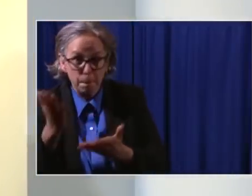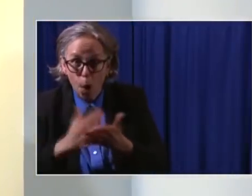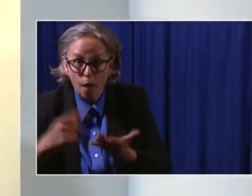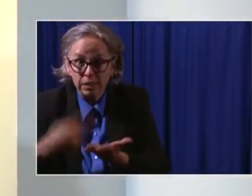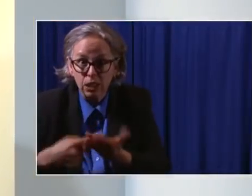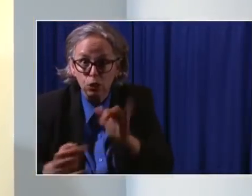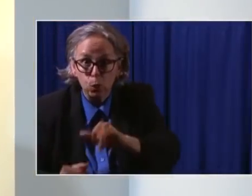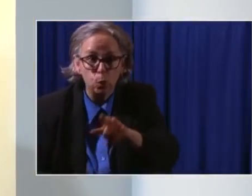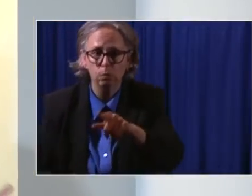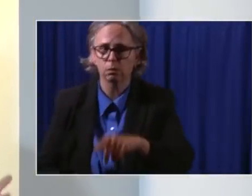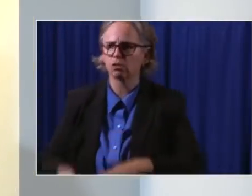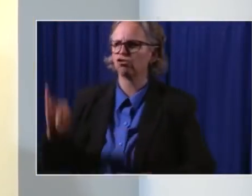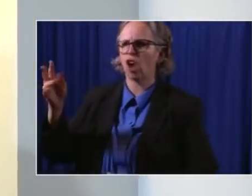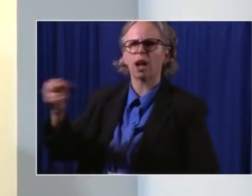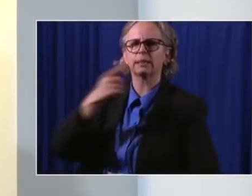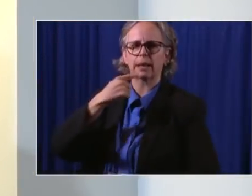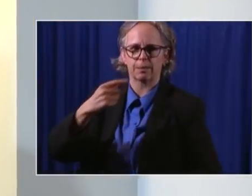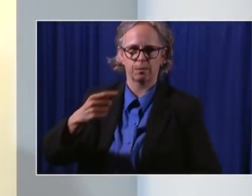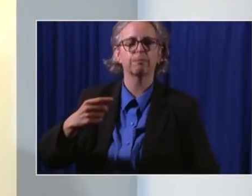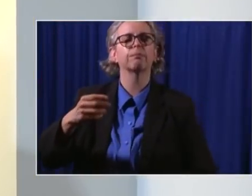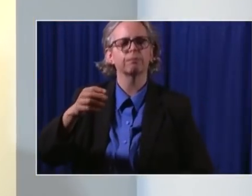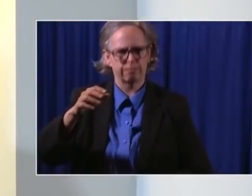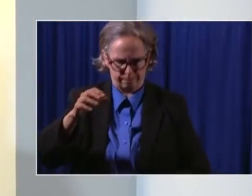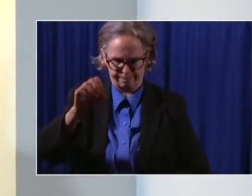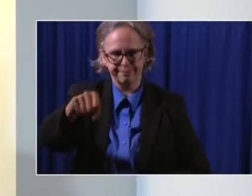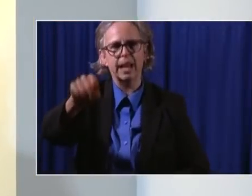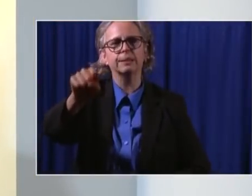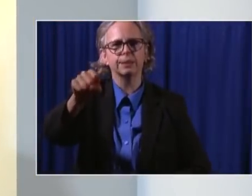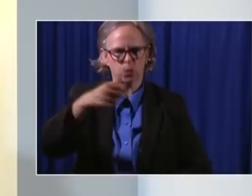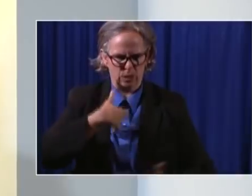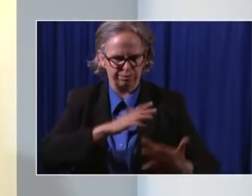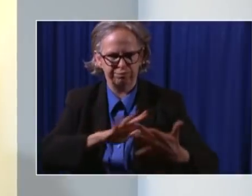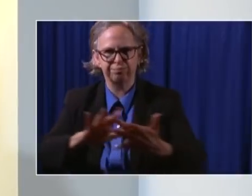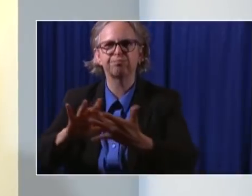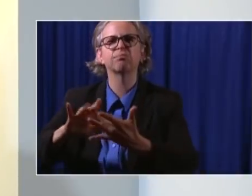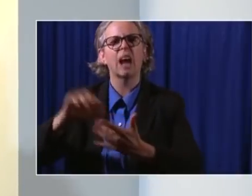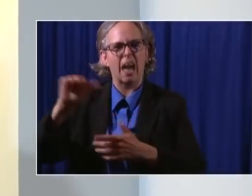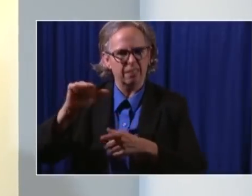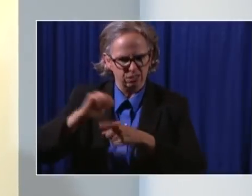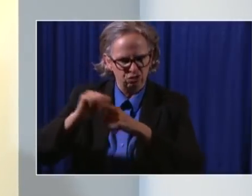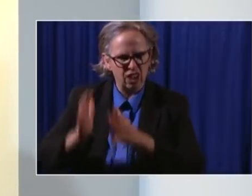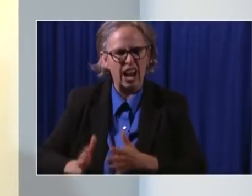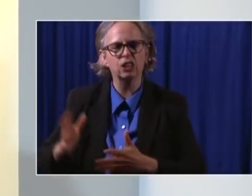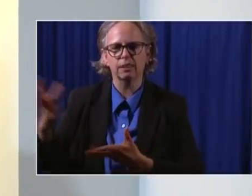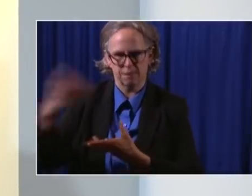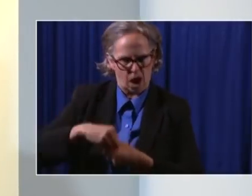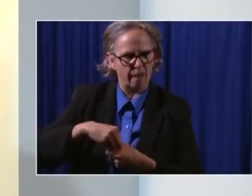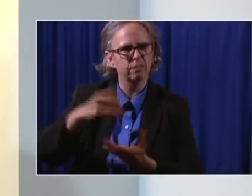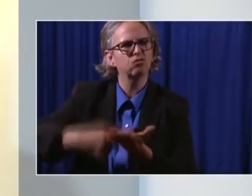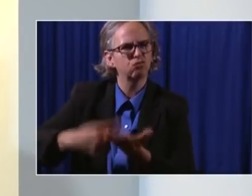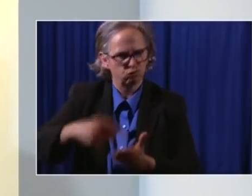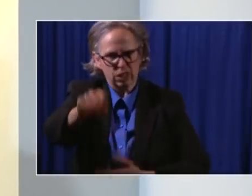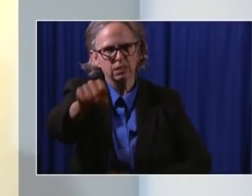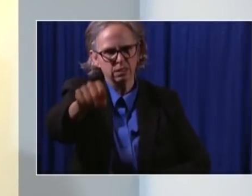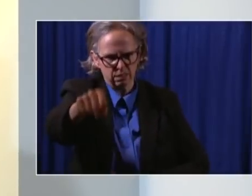Well, we consult with the schools. Athletic trainers are included in that. I don't know that we've talked